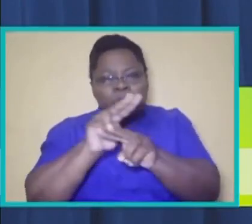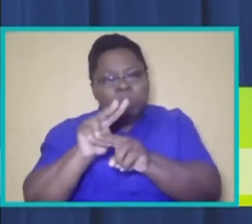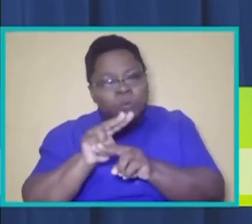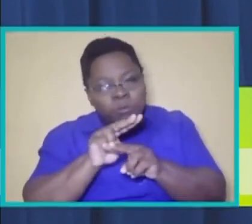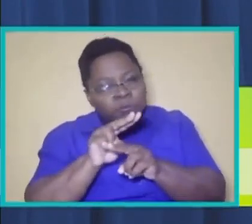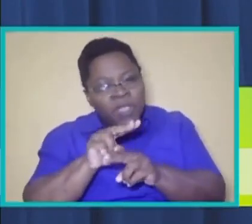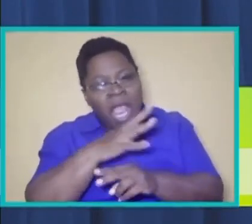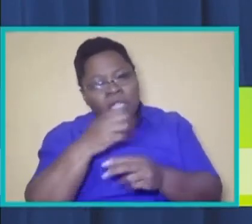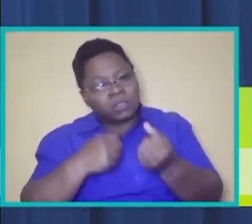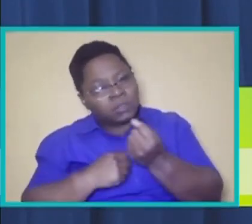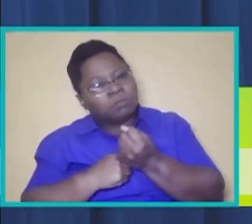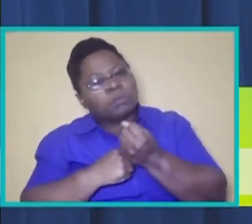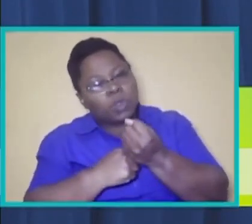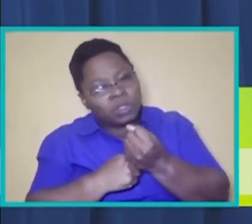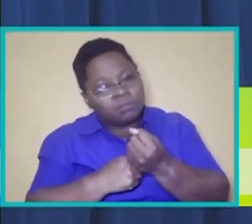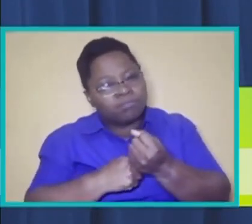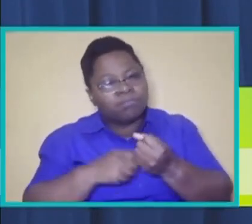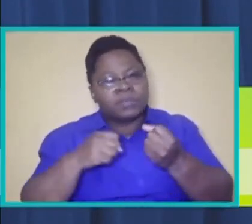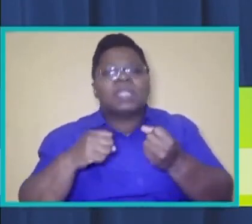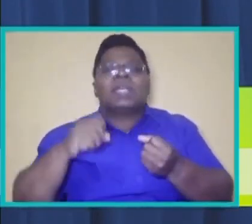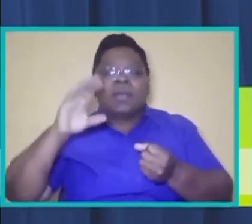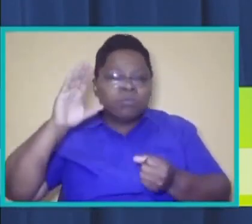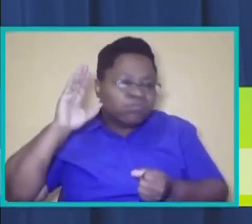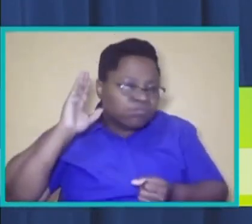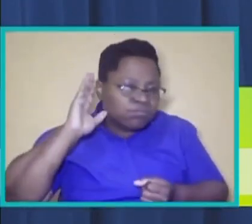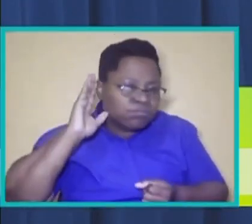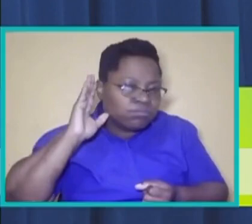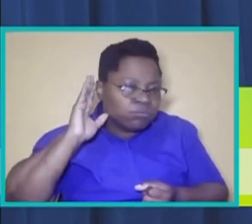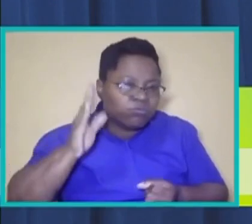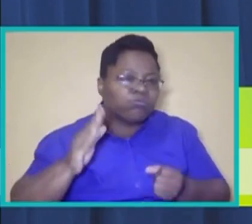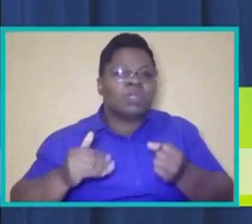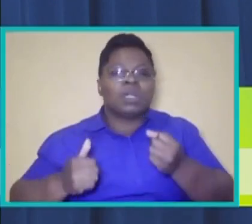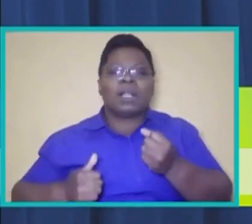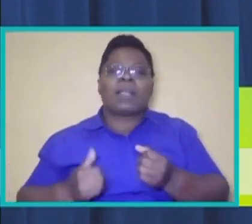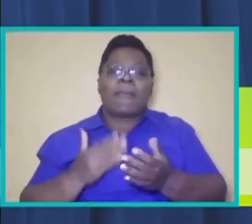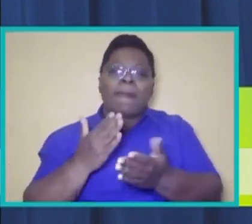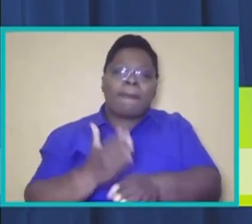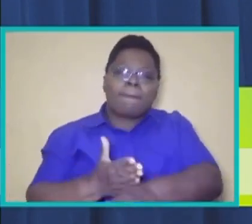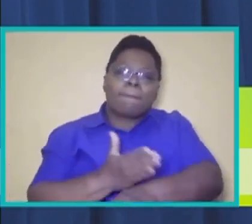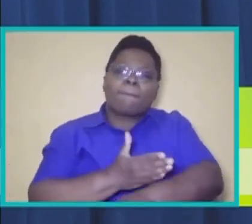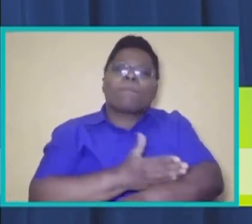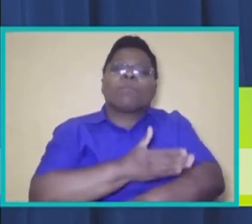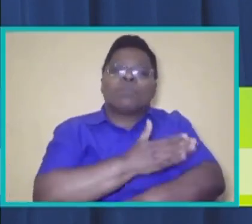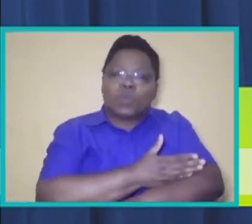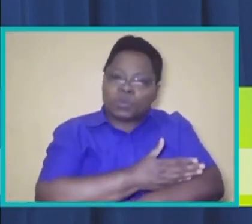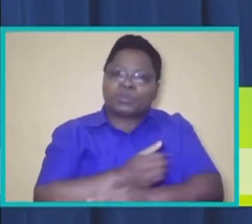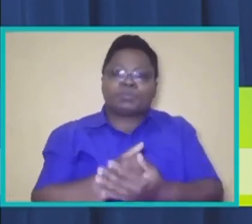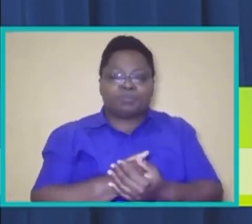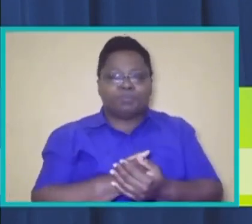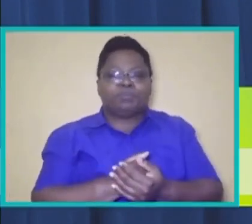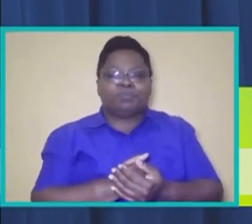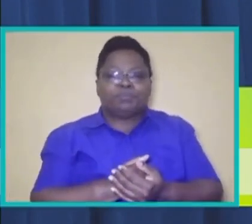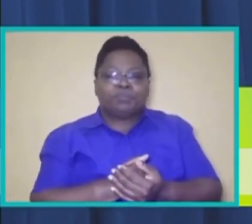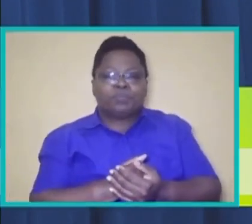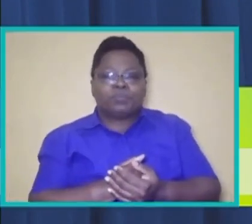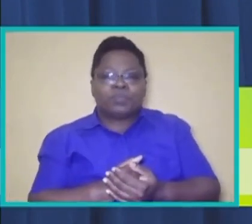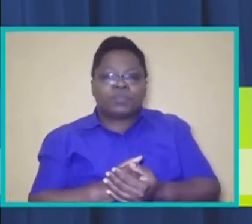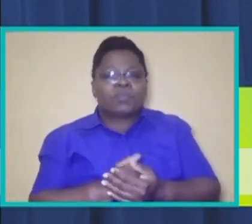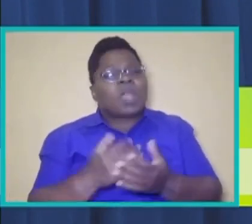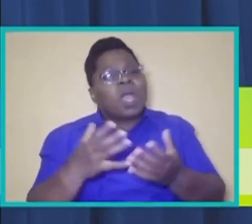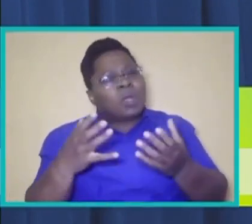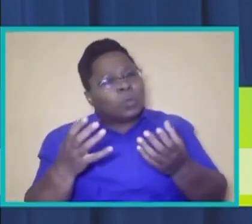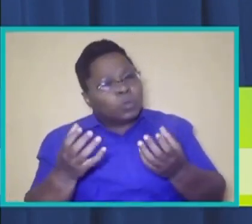suggest. Another thing is that I would like for holistic education within the